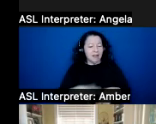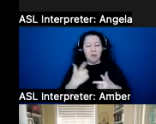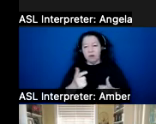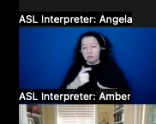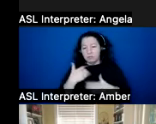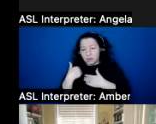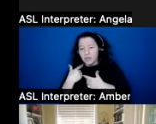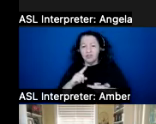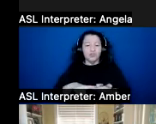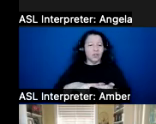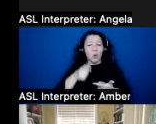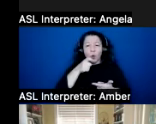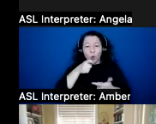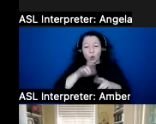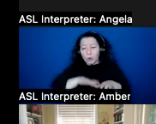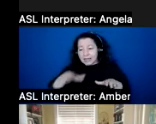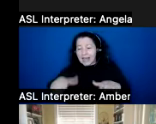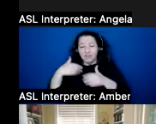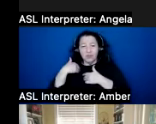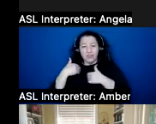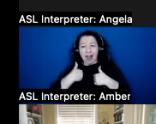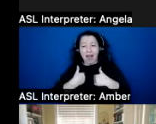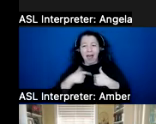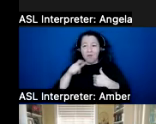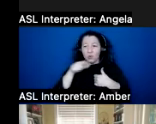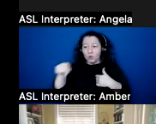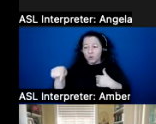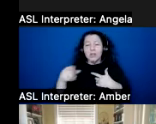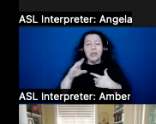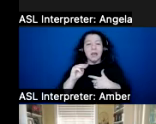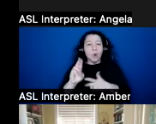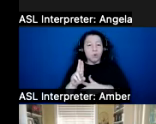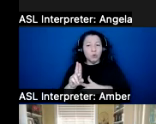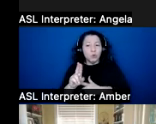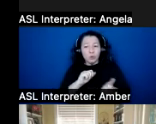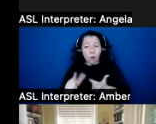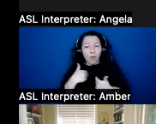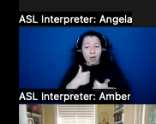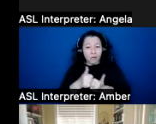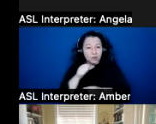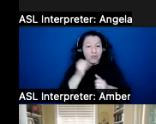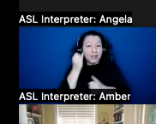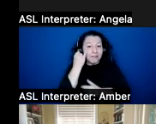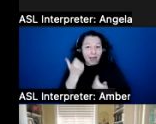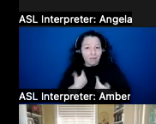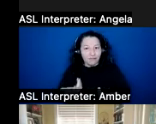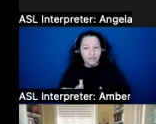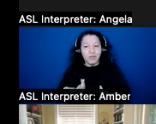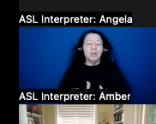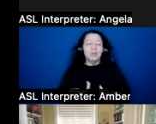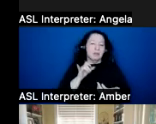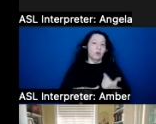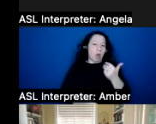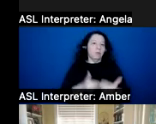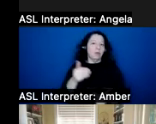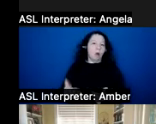know, neighboring jurisdictions, you know, what MOUs everybody has, if they have any, and kind of that process. And sometimes